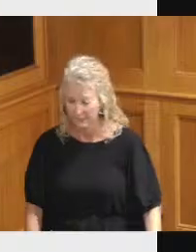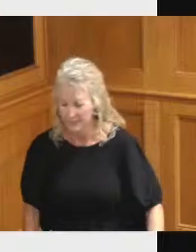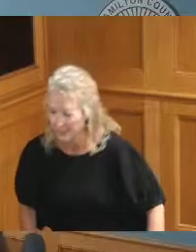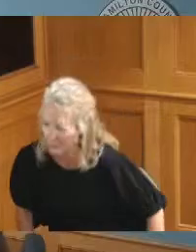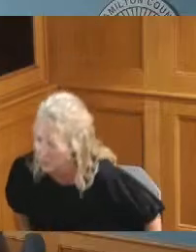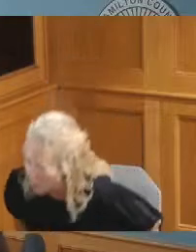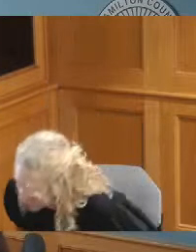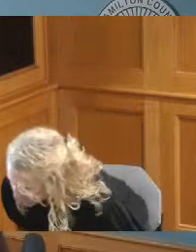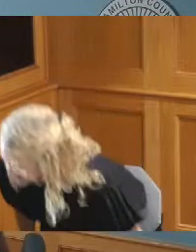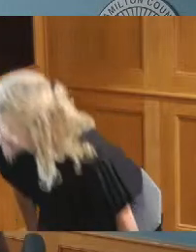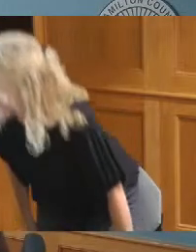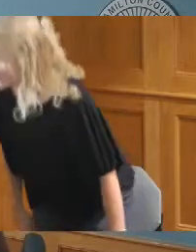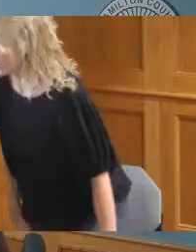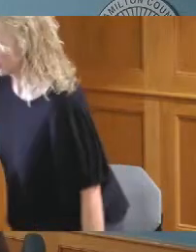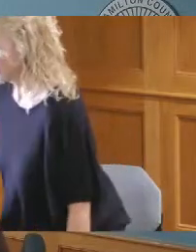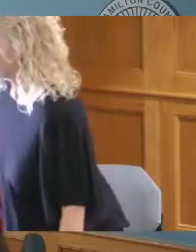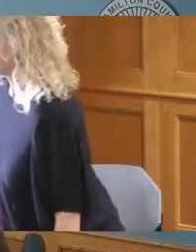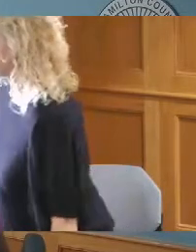much.